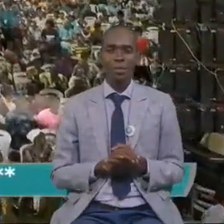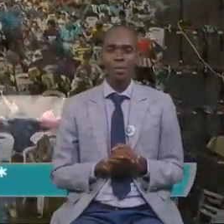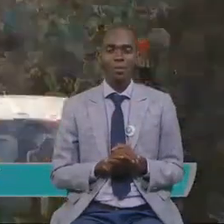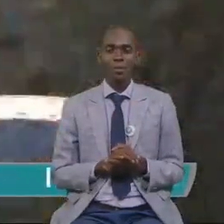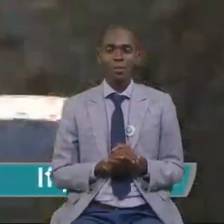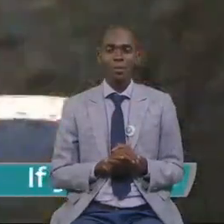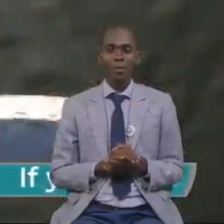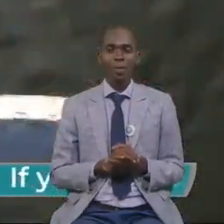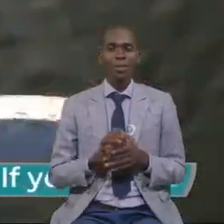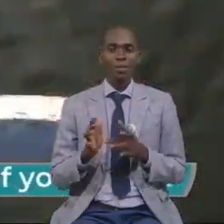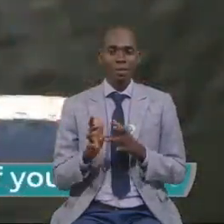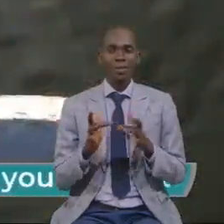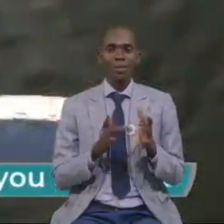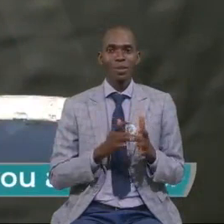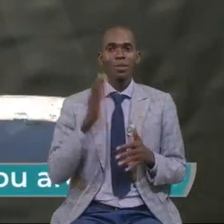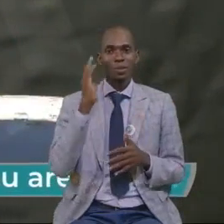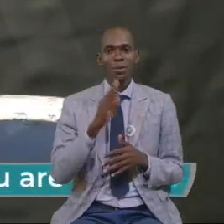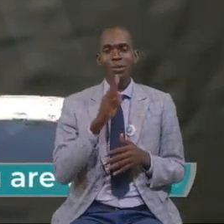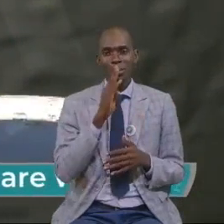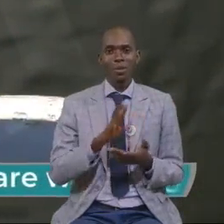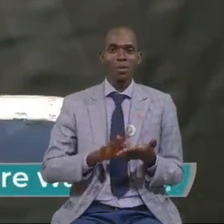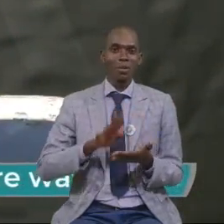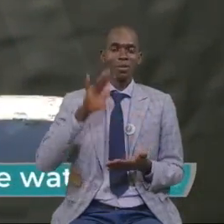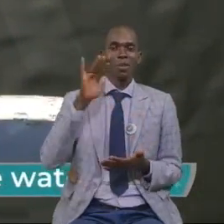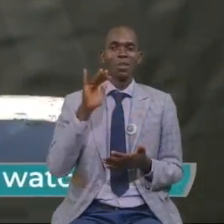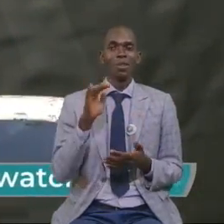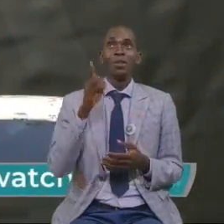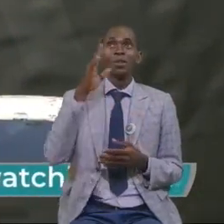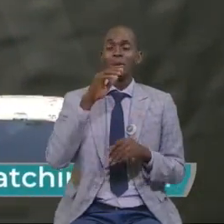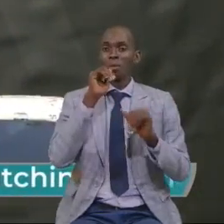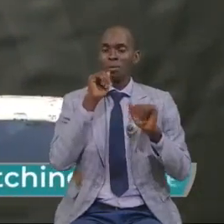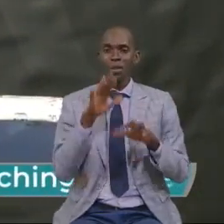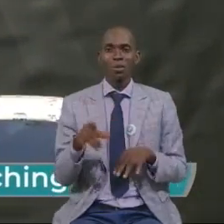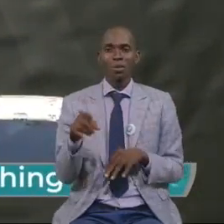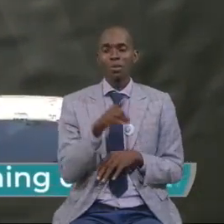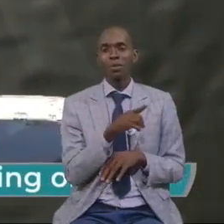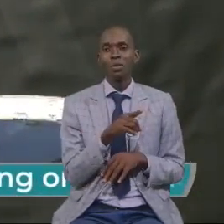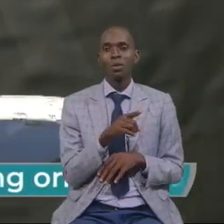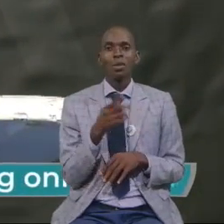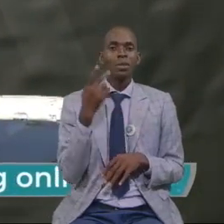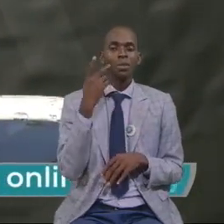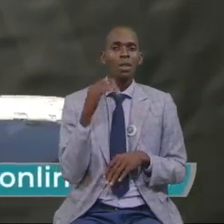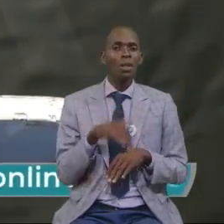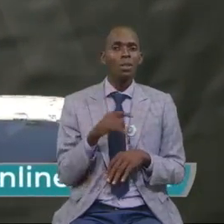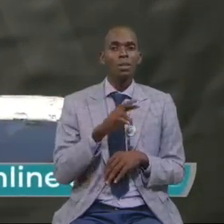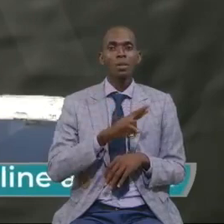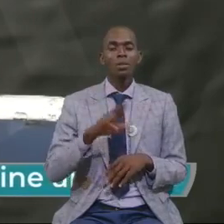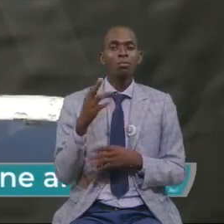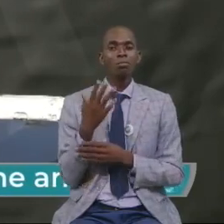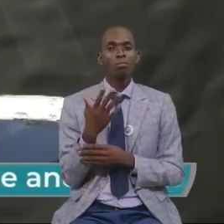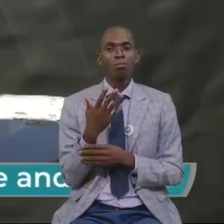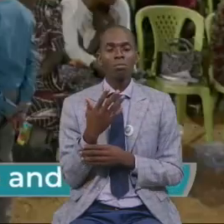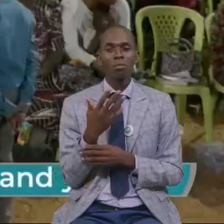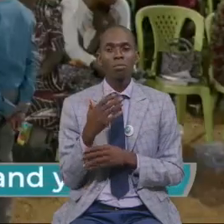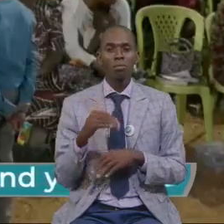Jesus will be glorified. God bless you. You can see at the center, the counselor there, by the right-hand side. All right. At the